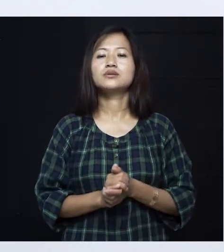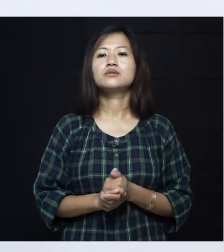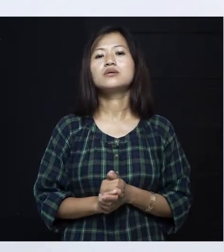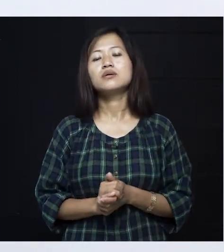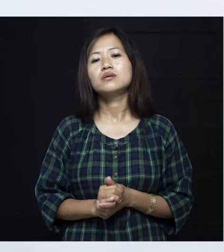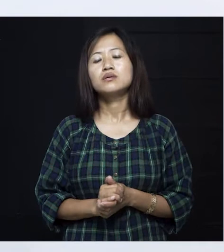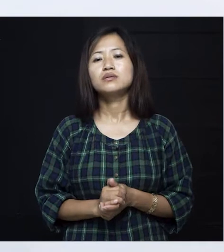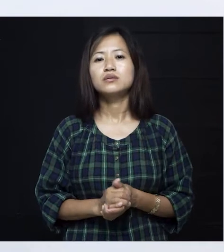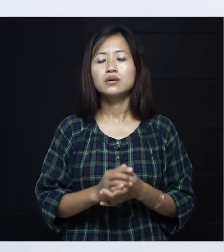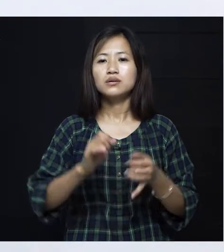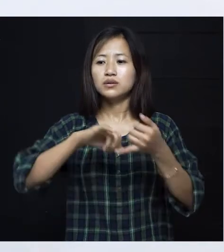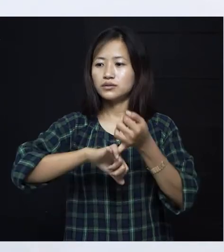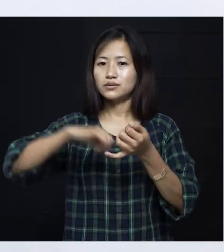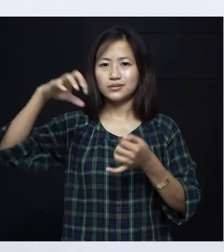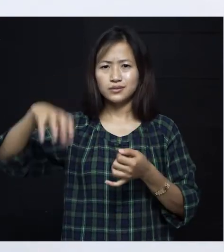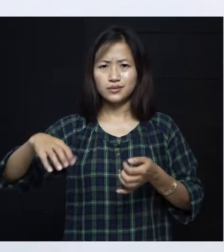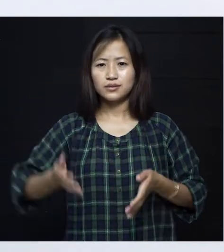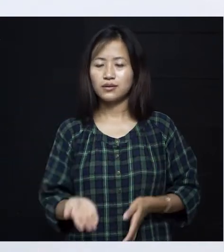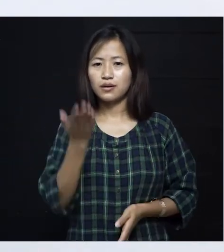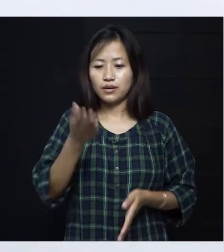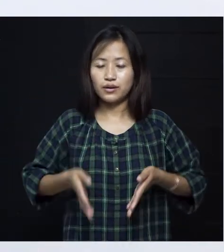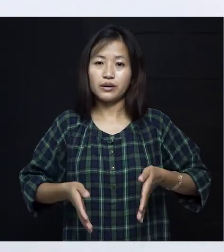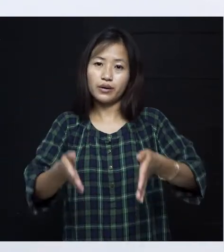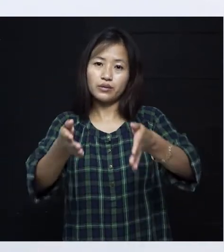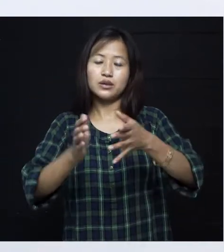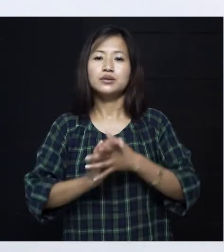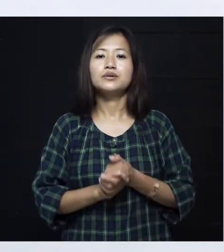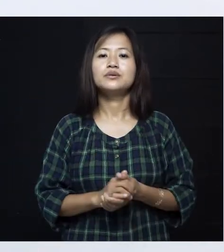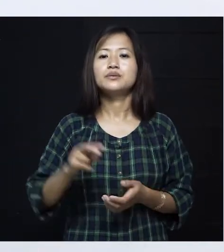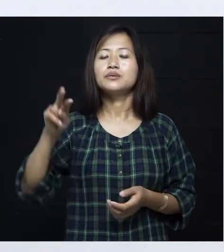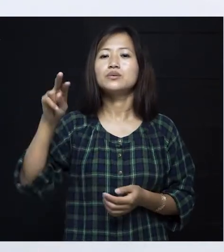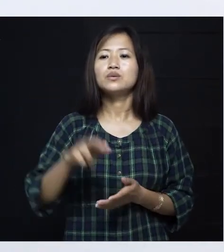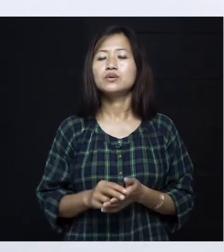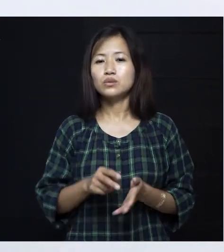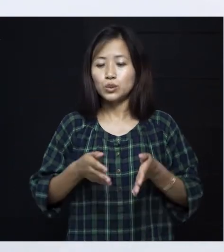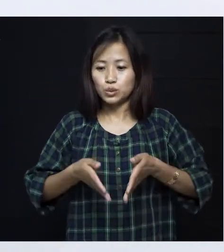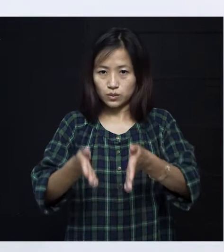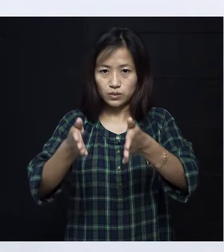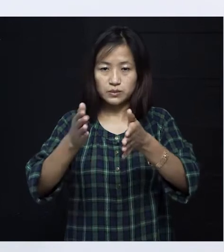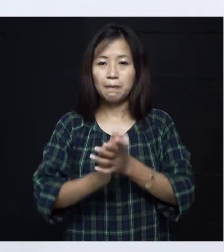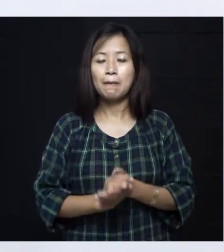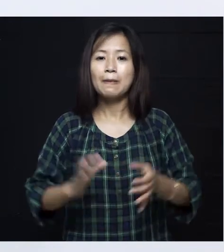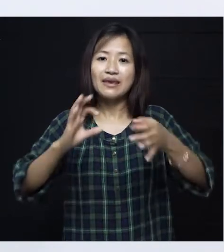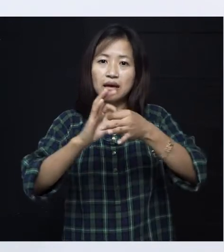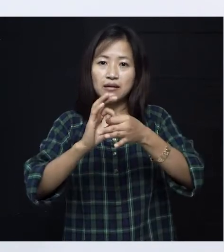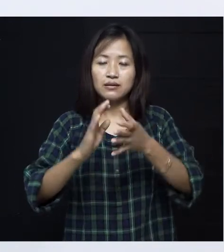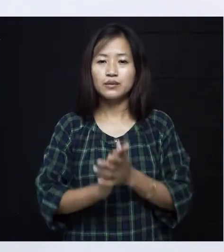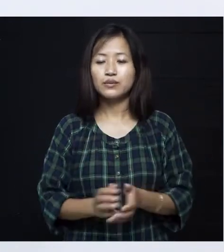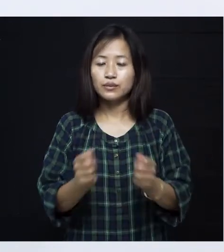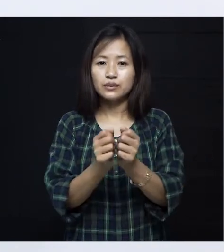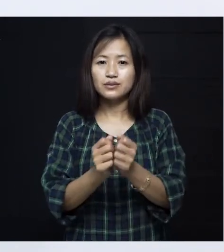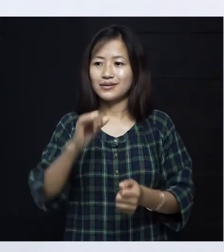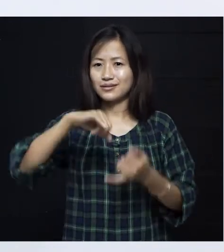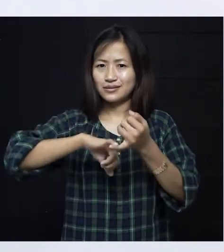we have the state highways. Okay, state highways means those roads which are connecting the